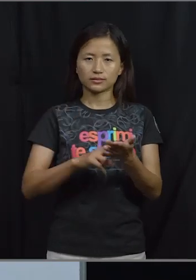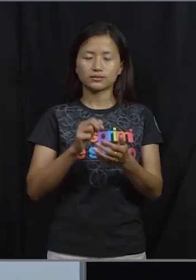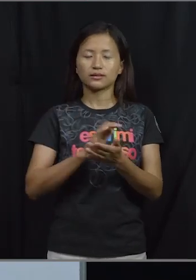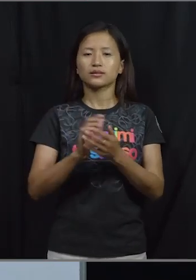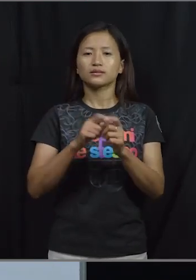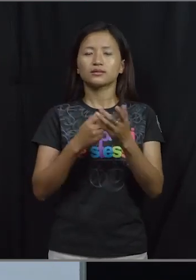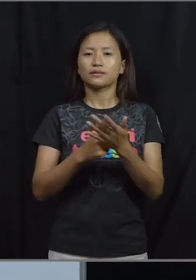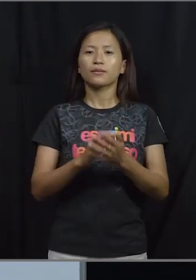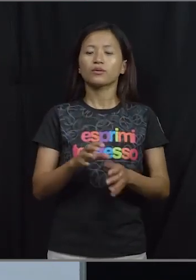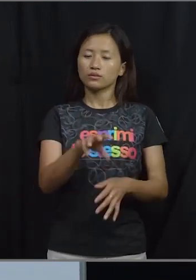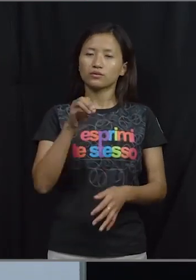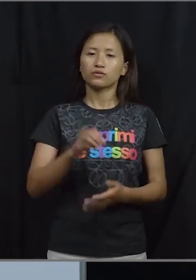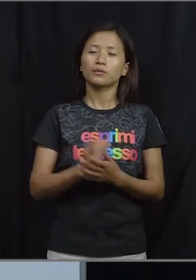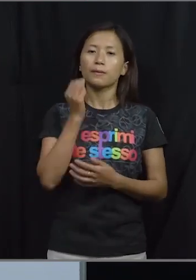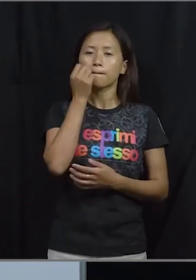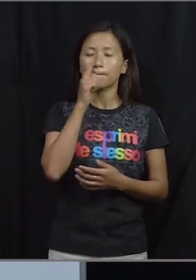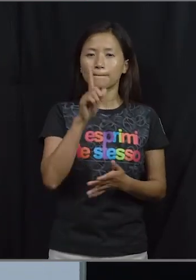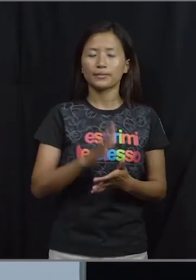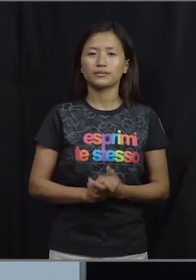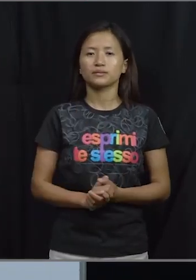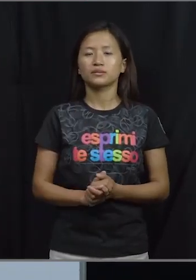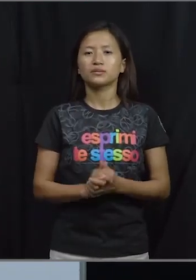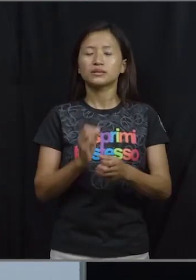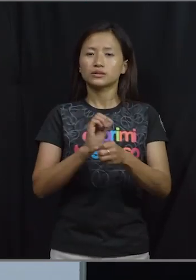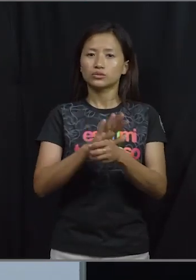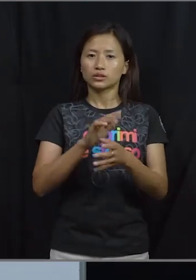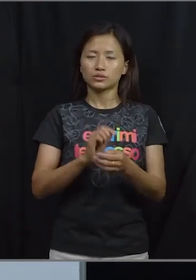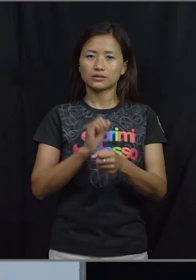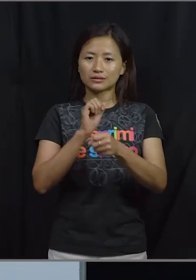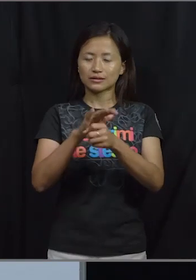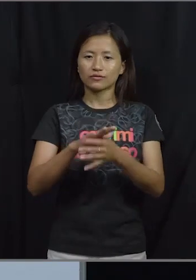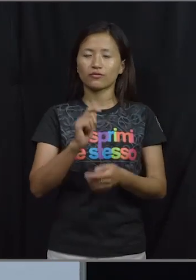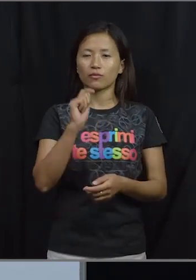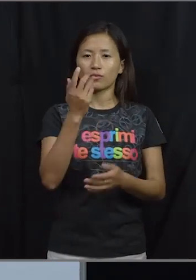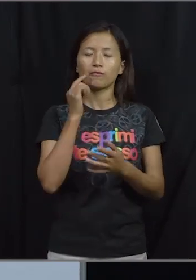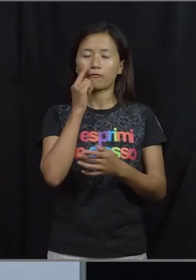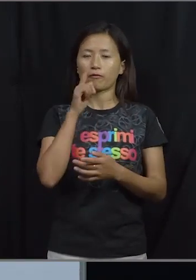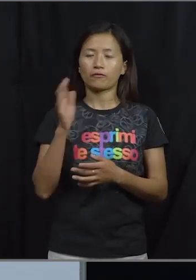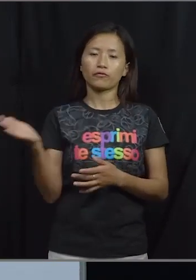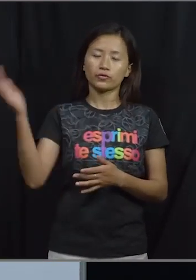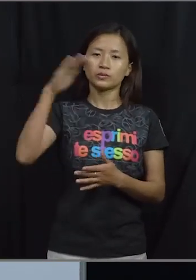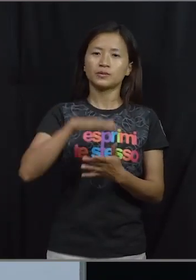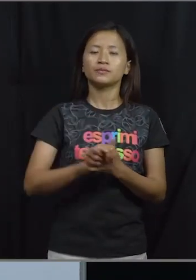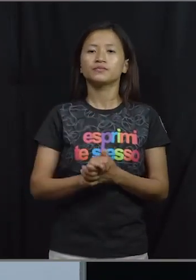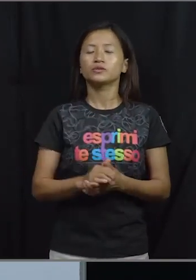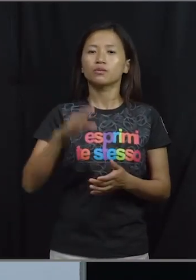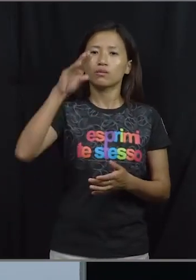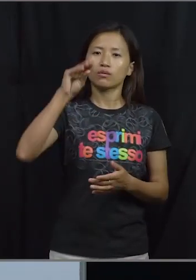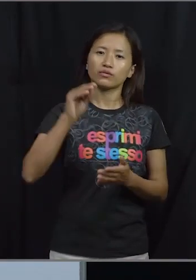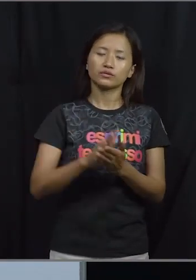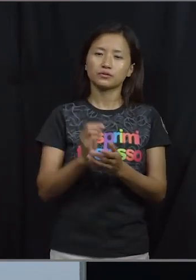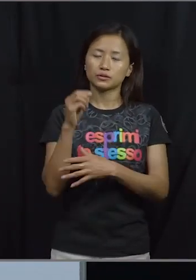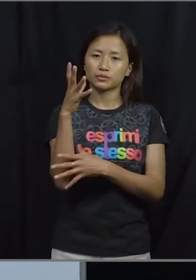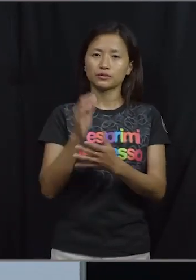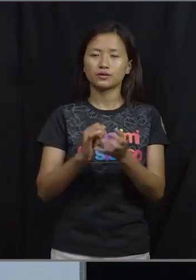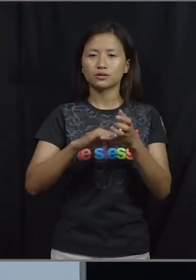our parents. So that is why transmission of traits from parents to offspring. This cannot be